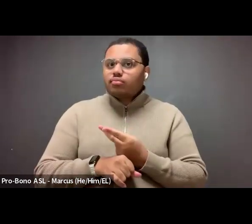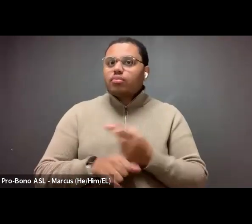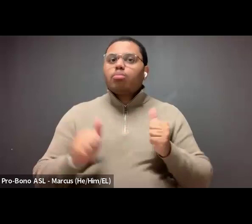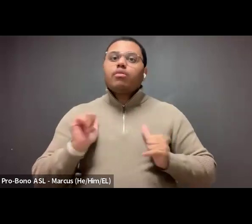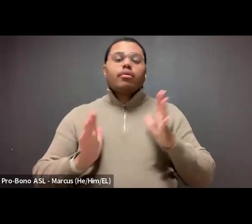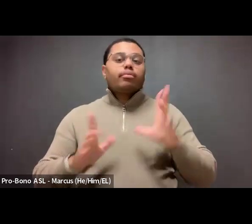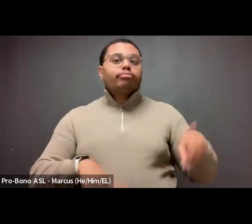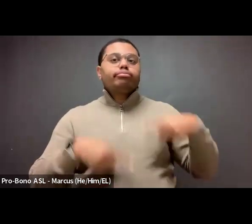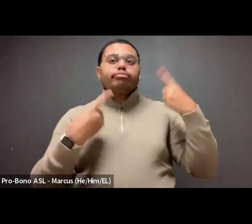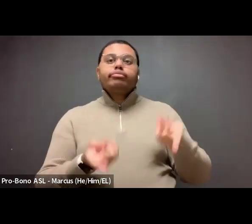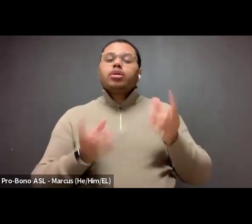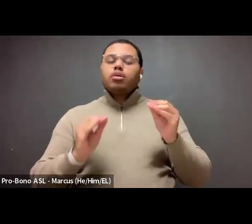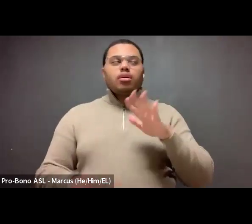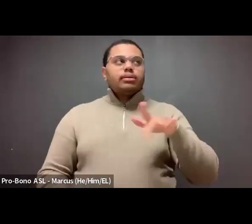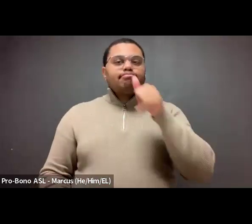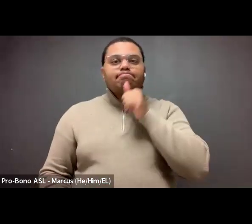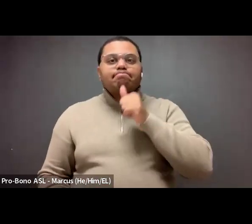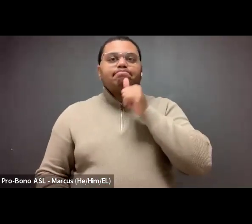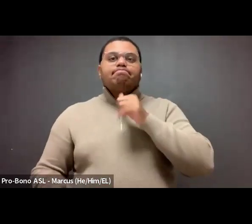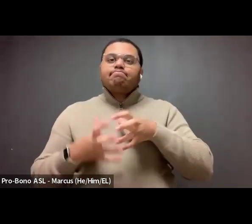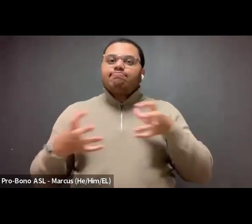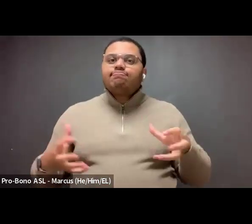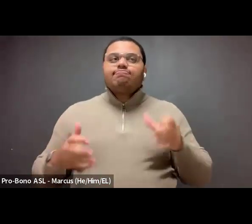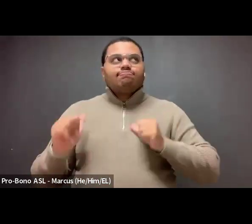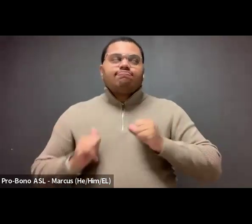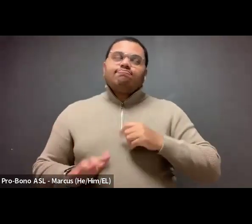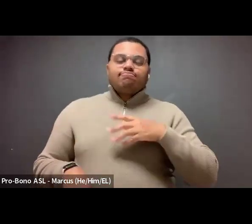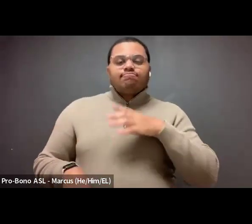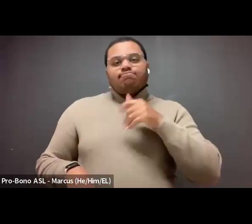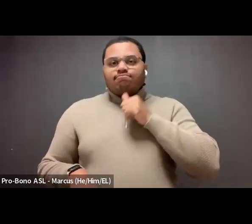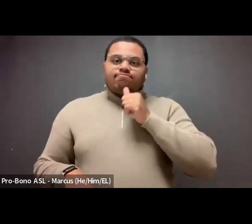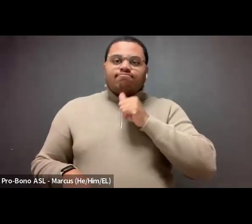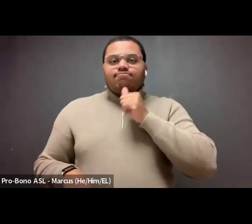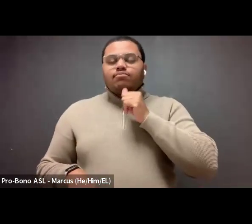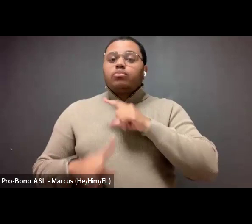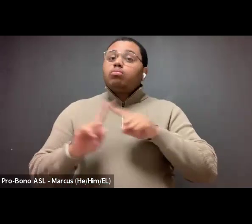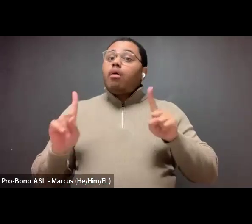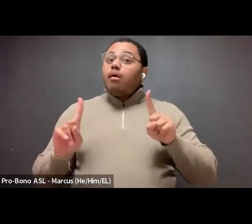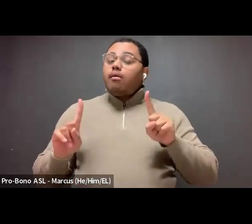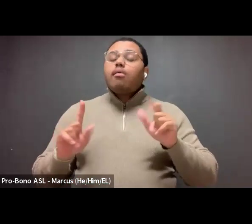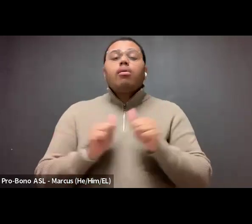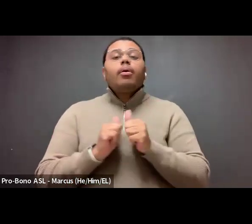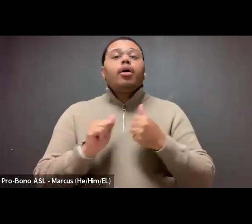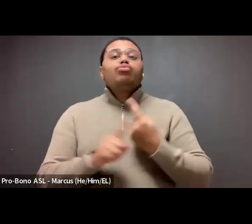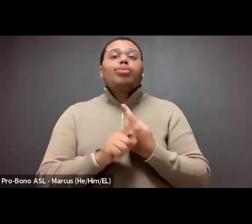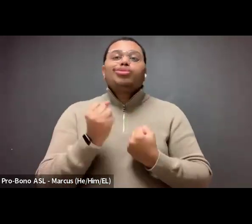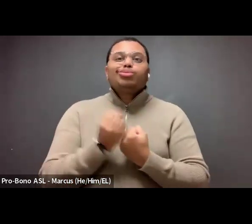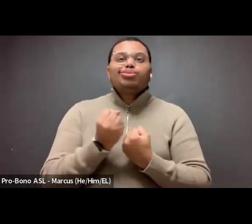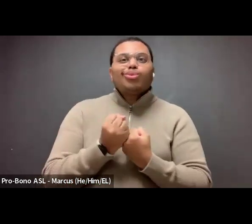long been taught to tolerate a lot within performance. However, with proper support and tolerance,